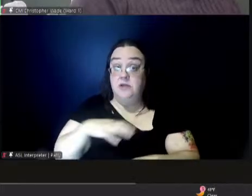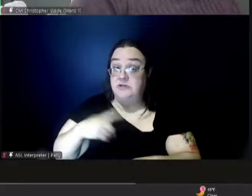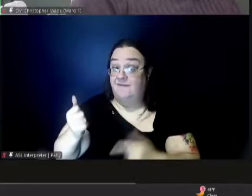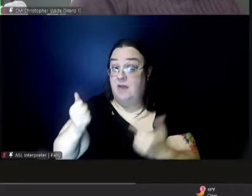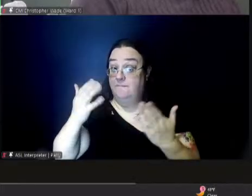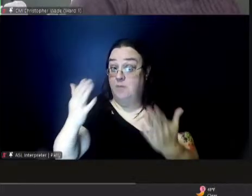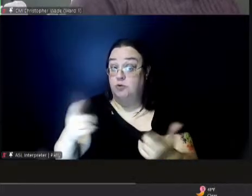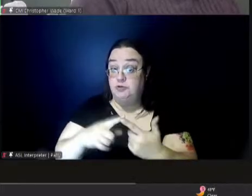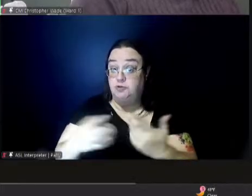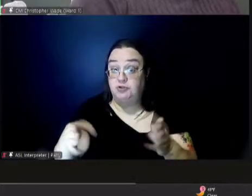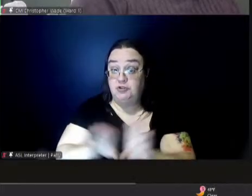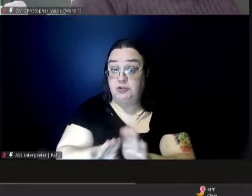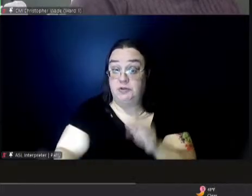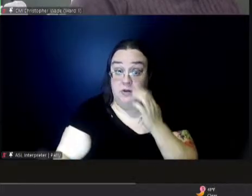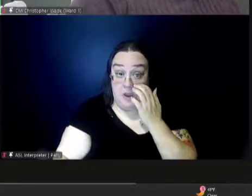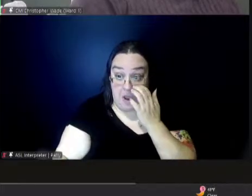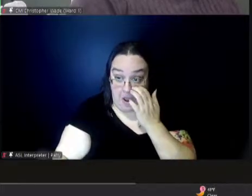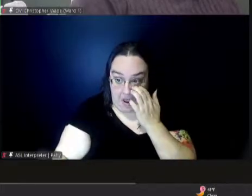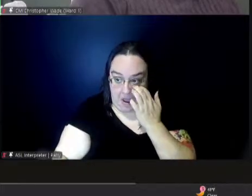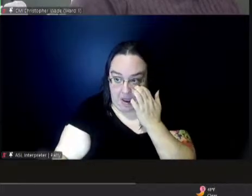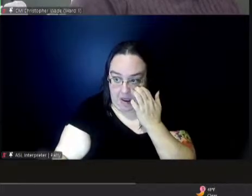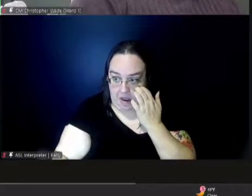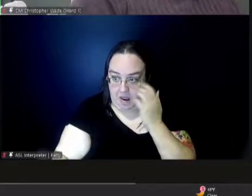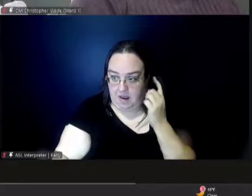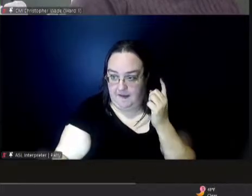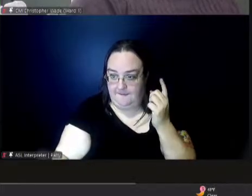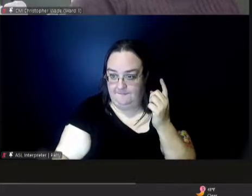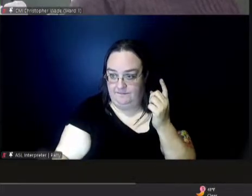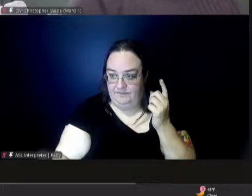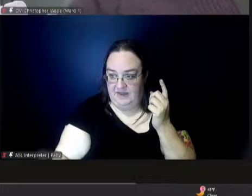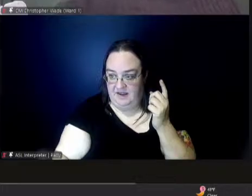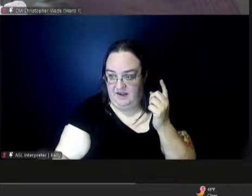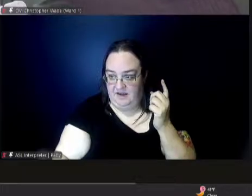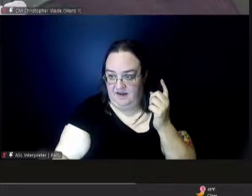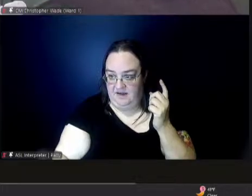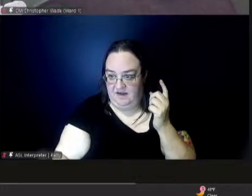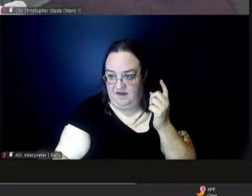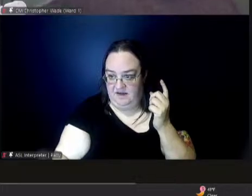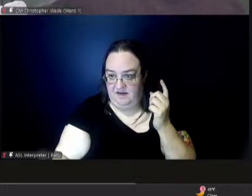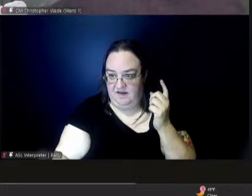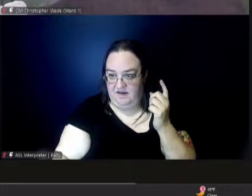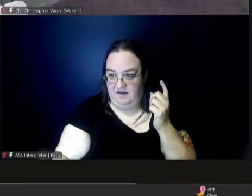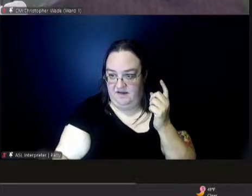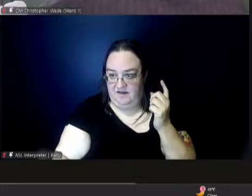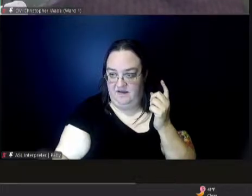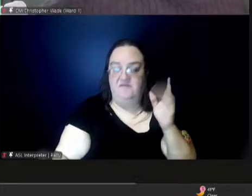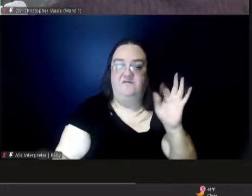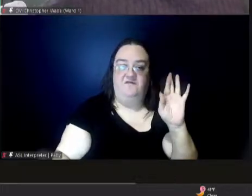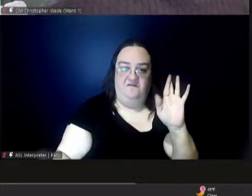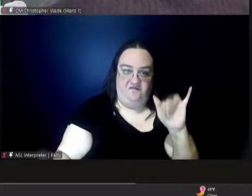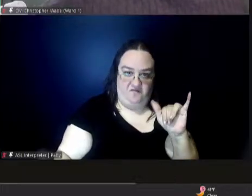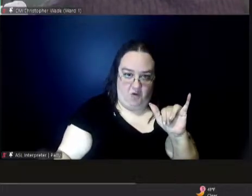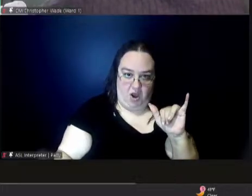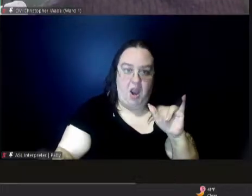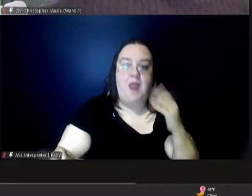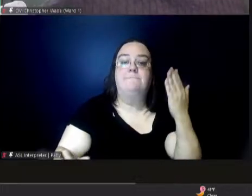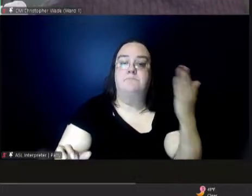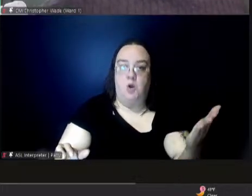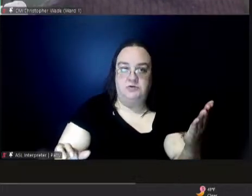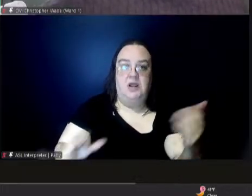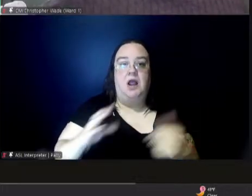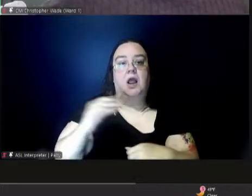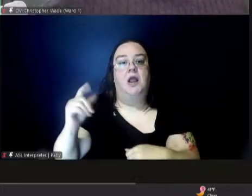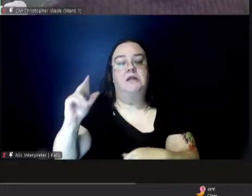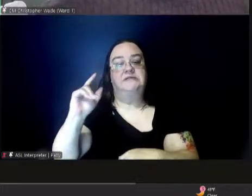adjourn? Motion to adjourn. Second. The motion was made by Councilmember Fry and seconded